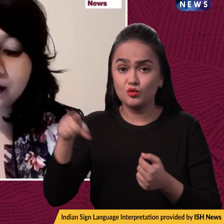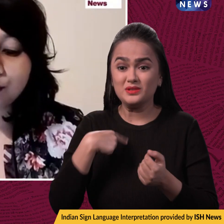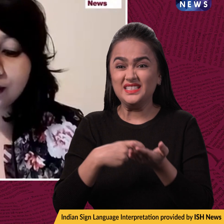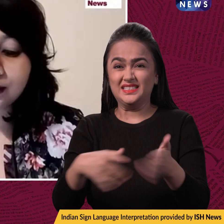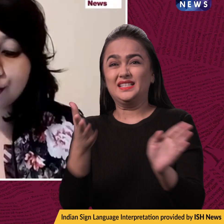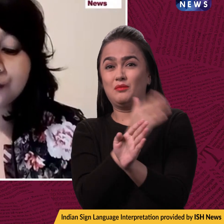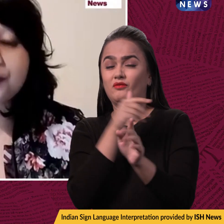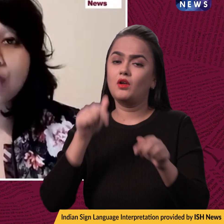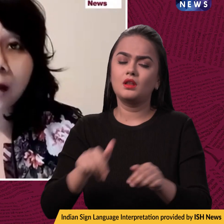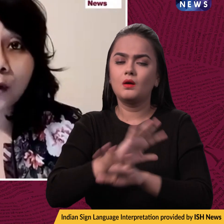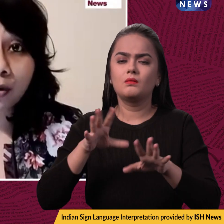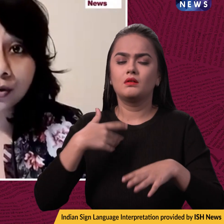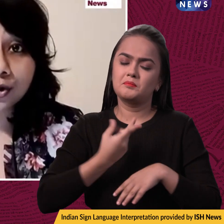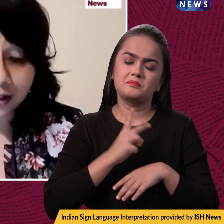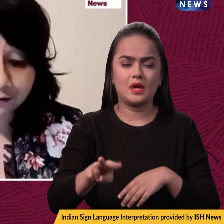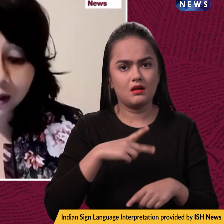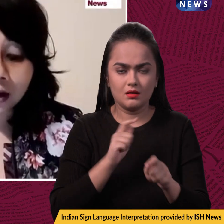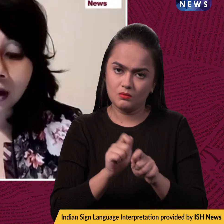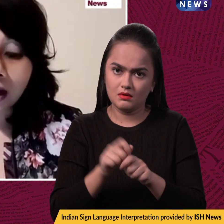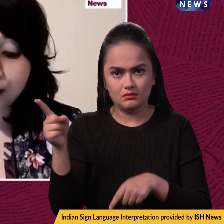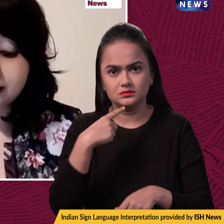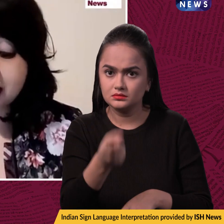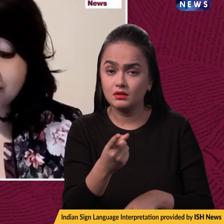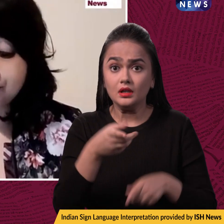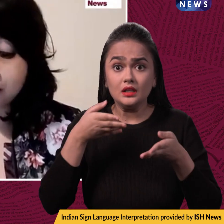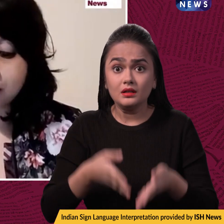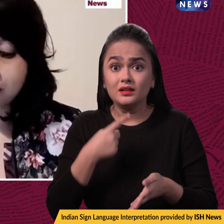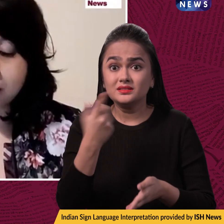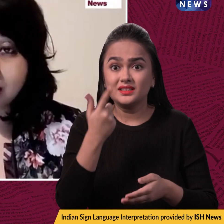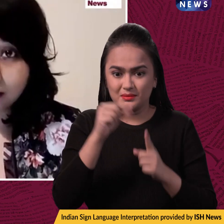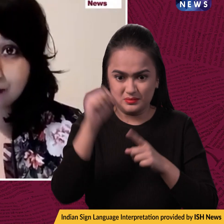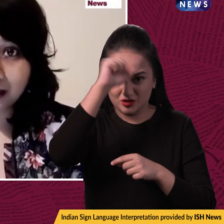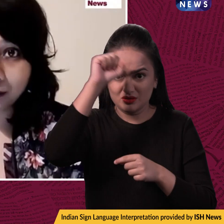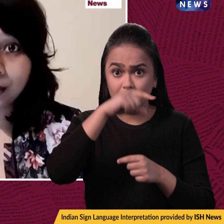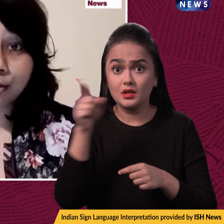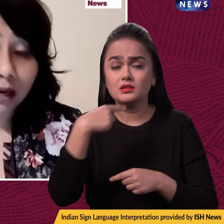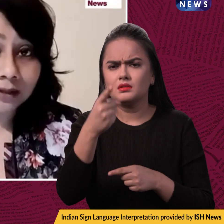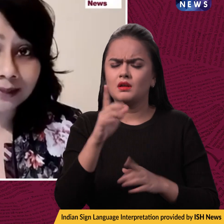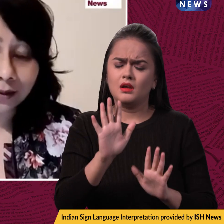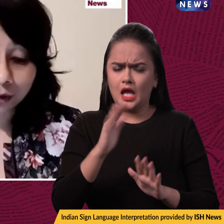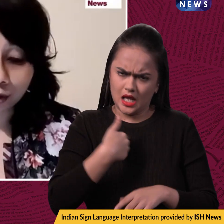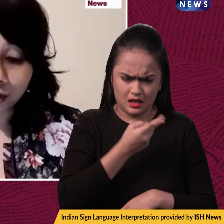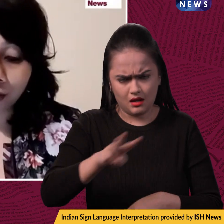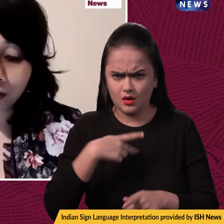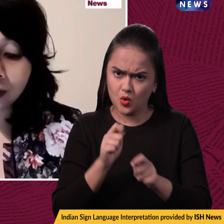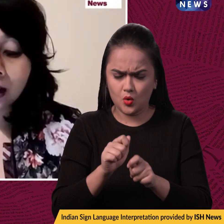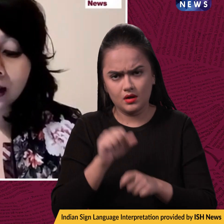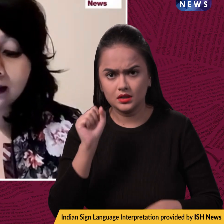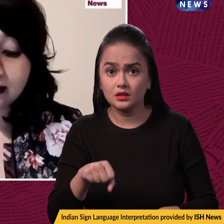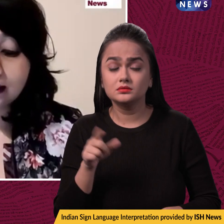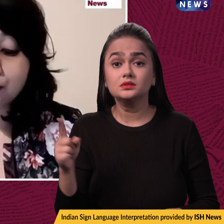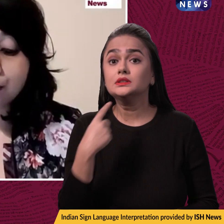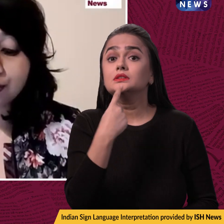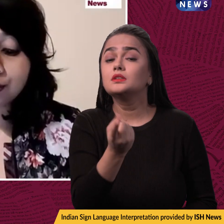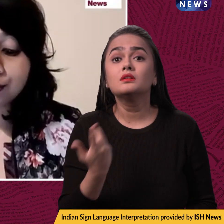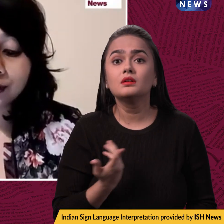taken back his resignation as Punjab Congress chief, but gave a new ultimatum to the Congress. He